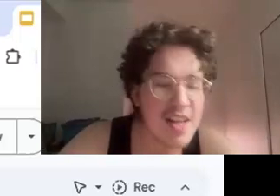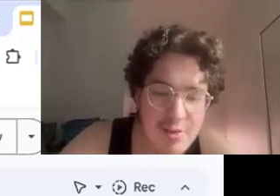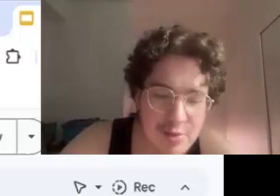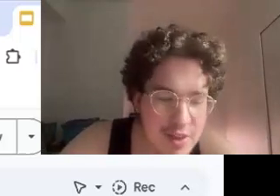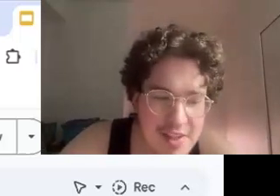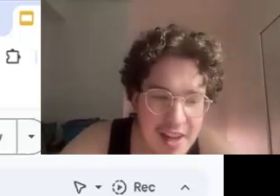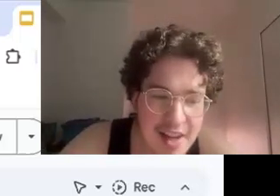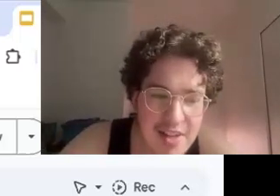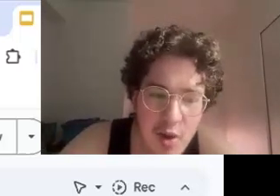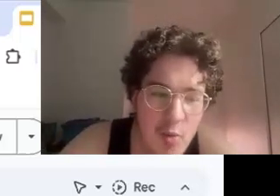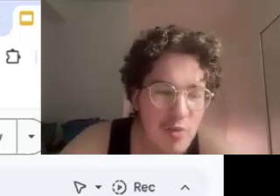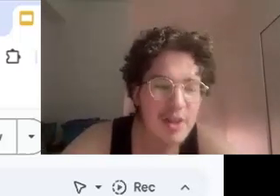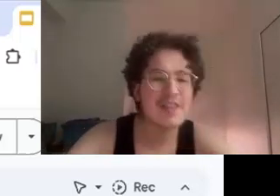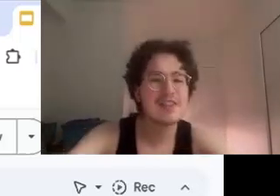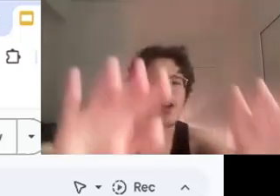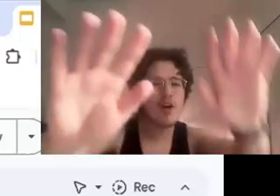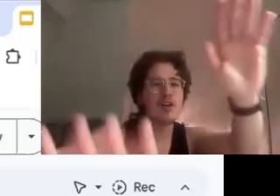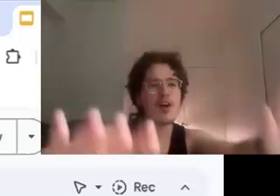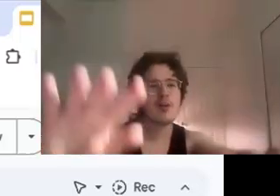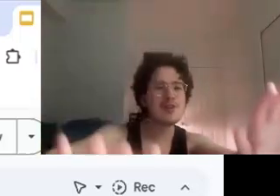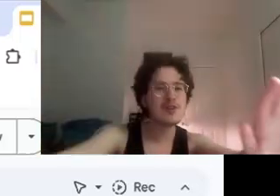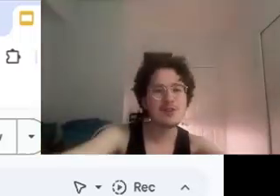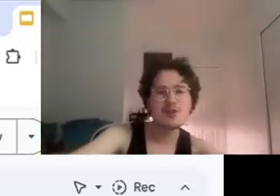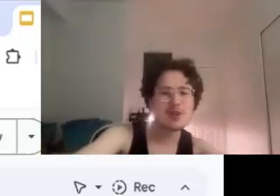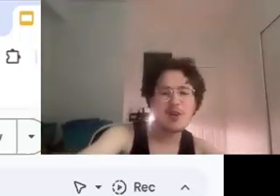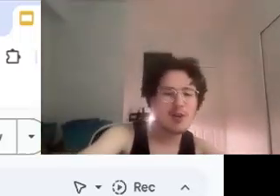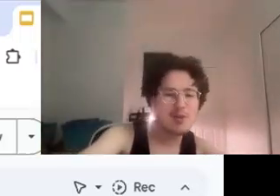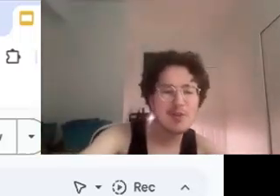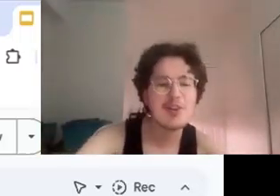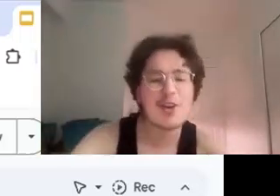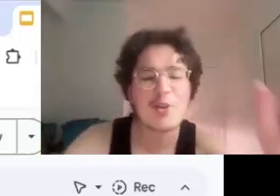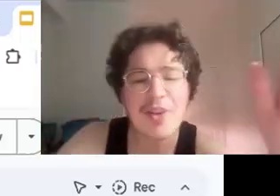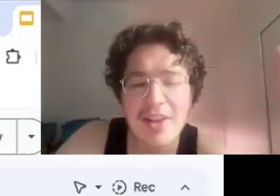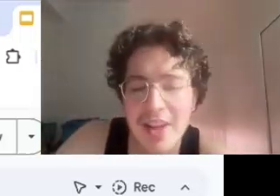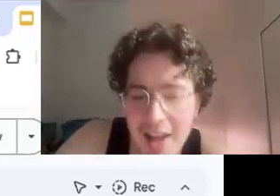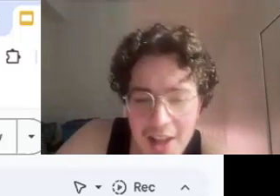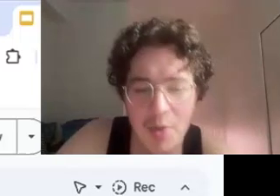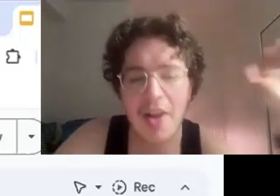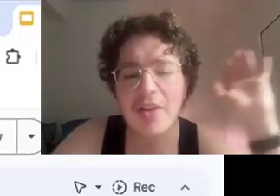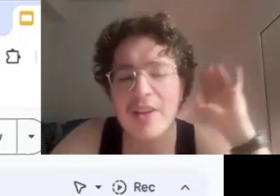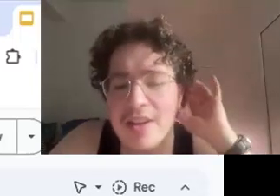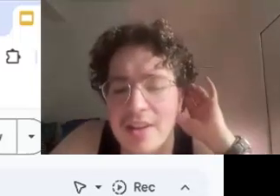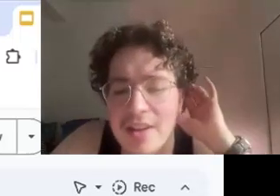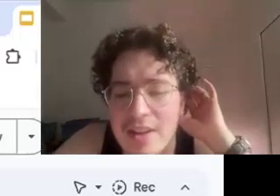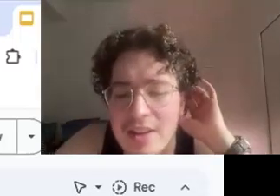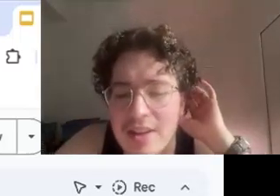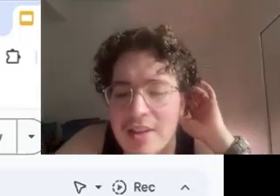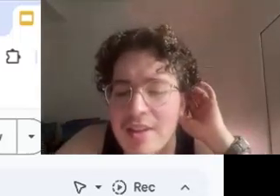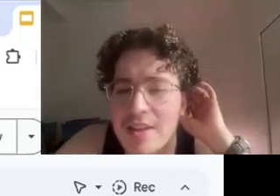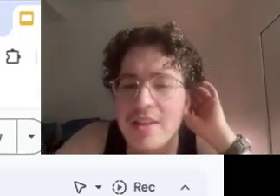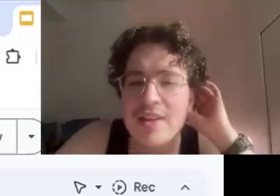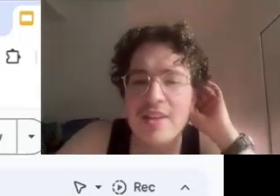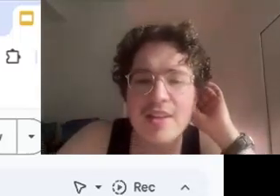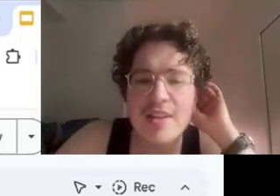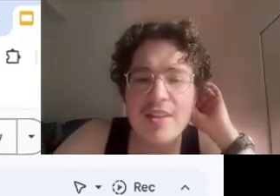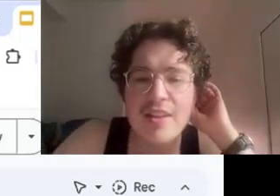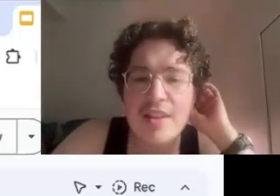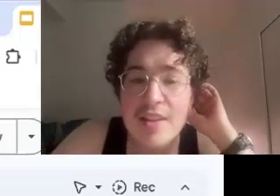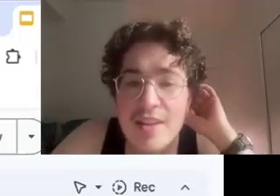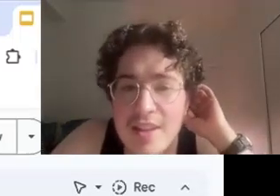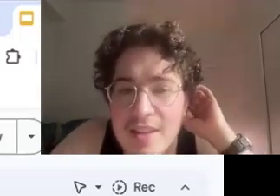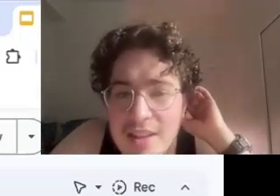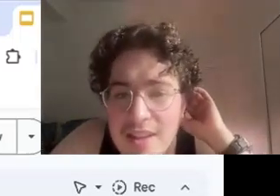scope because I've like run searches in like old newspaper databases for like Atascadero, this and that, whatever. And it turns up a bunch of results. So